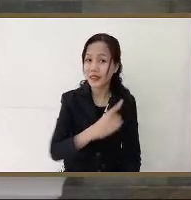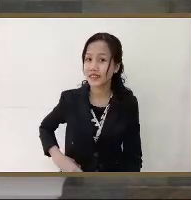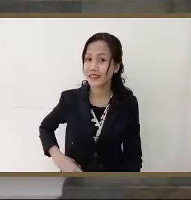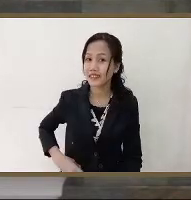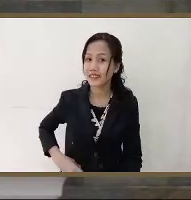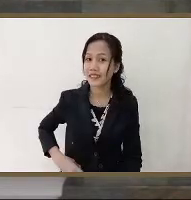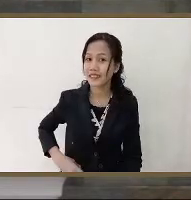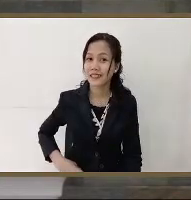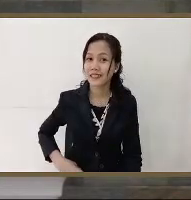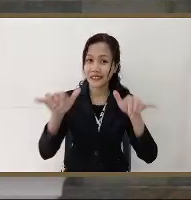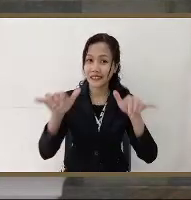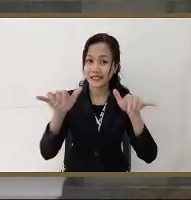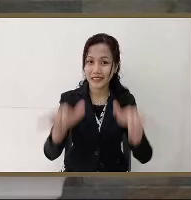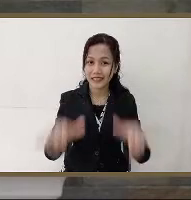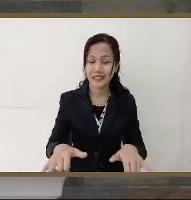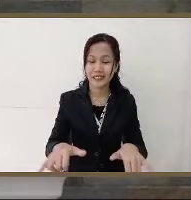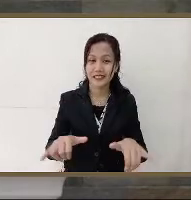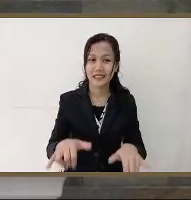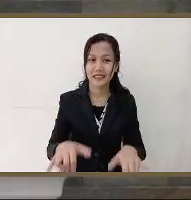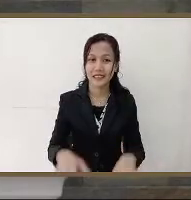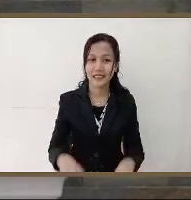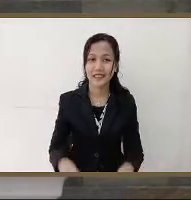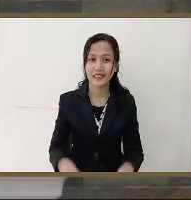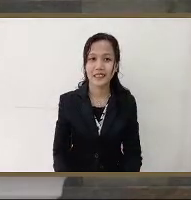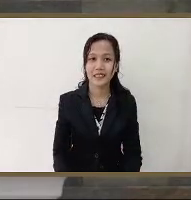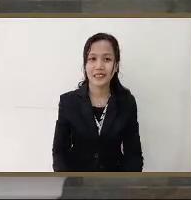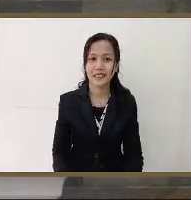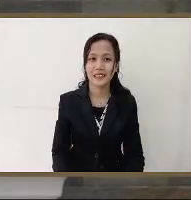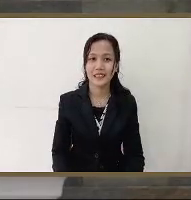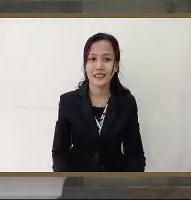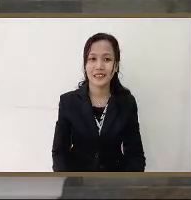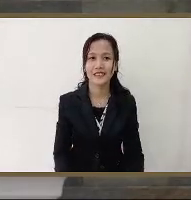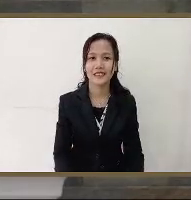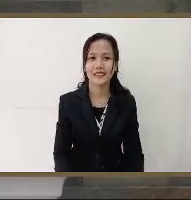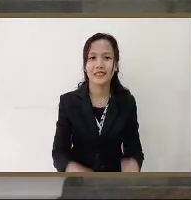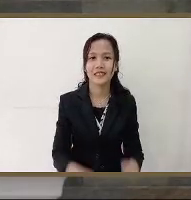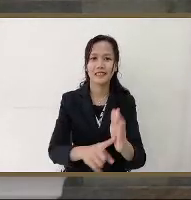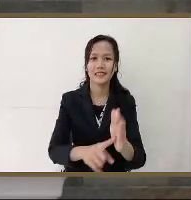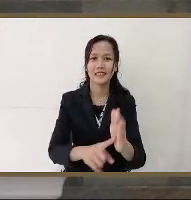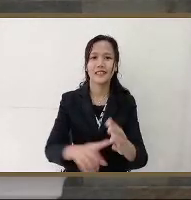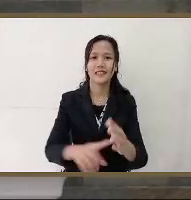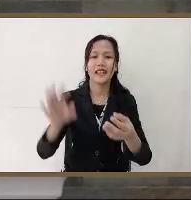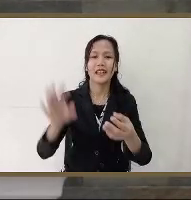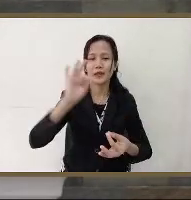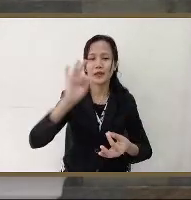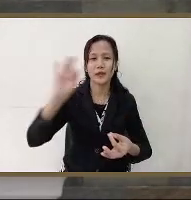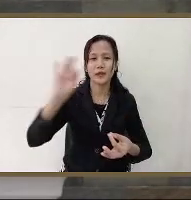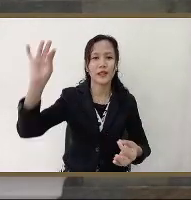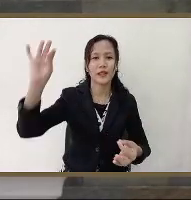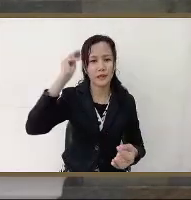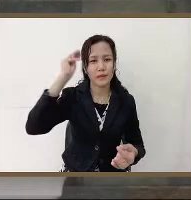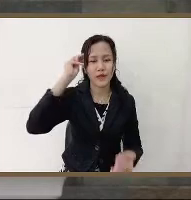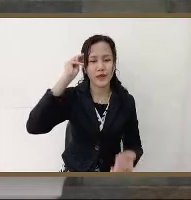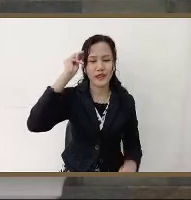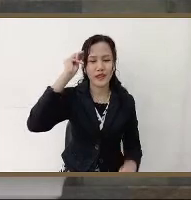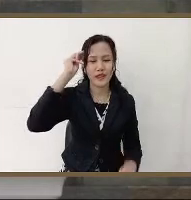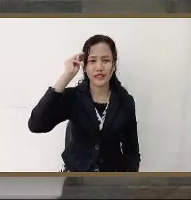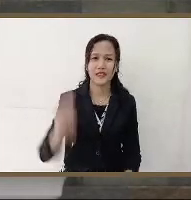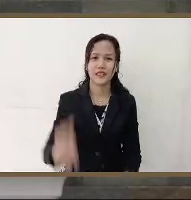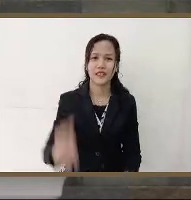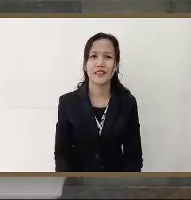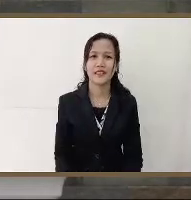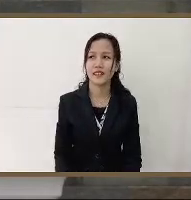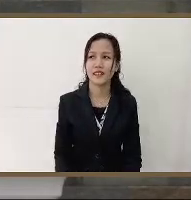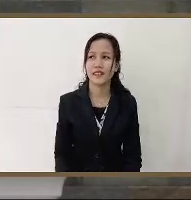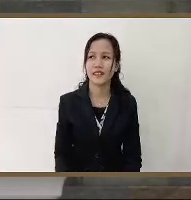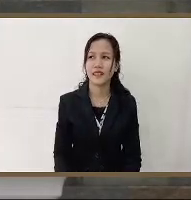he is still manifested with a spiritual mind. Okay, with a spiritual mind. By the way, para lang po